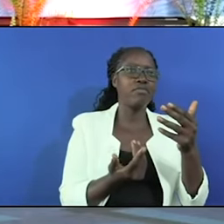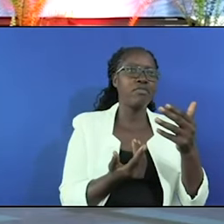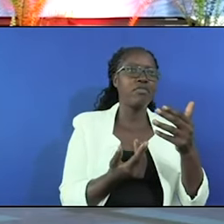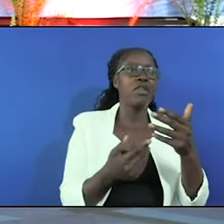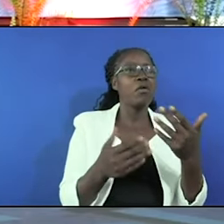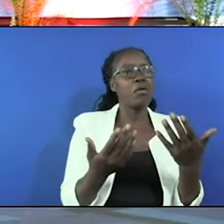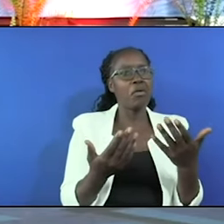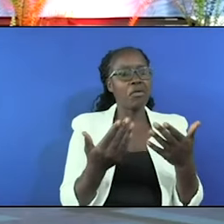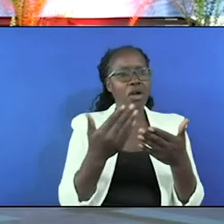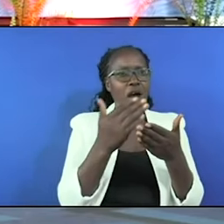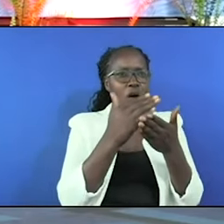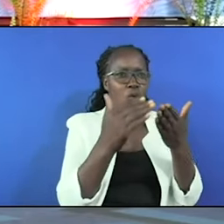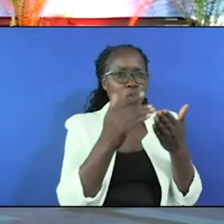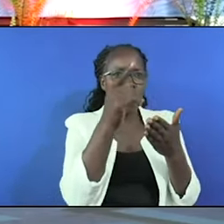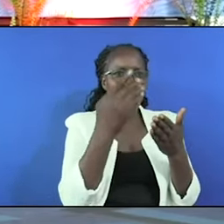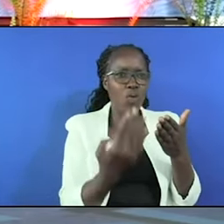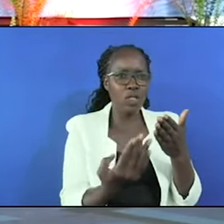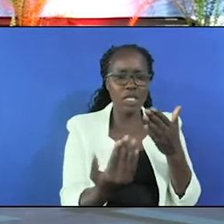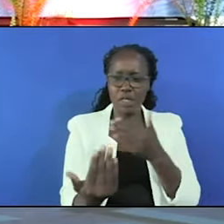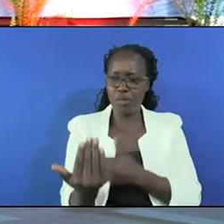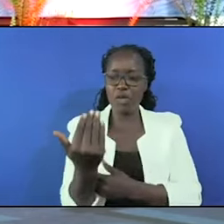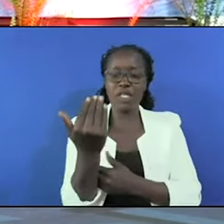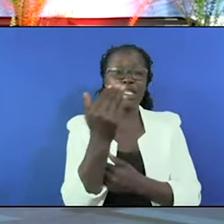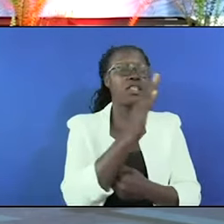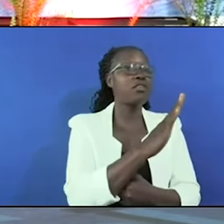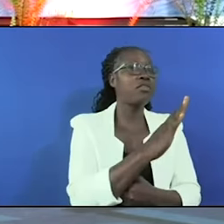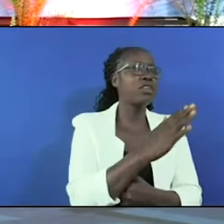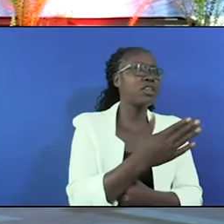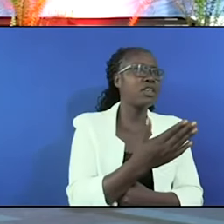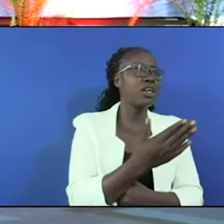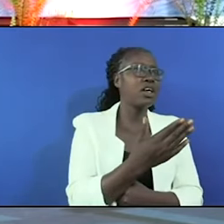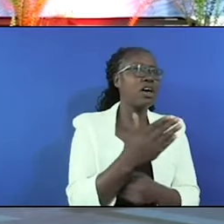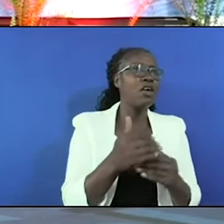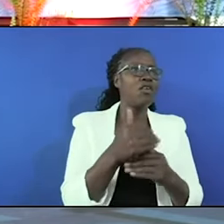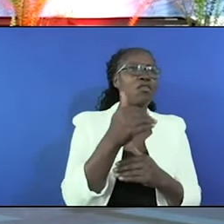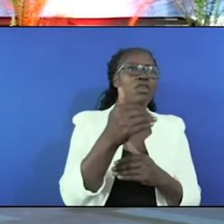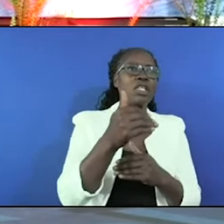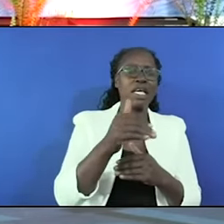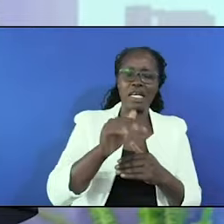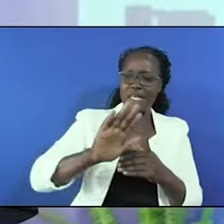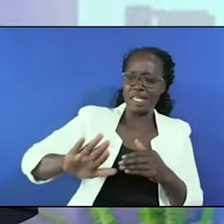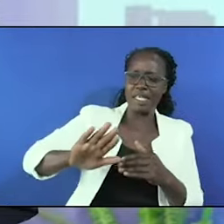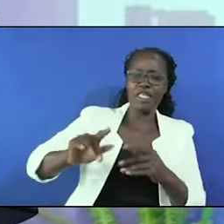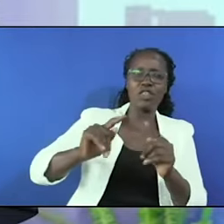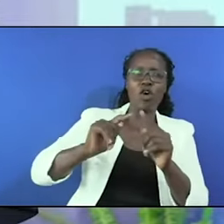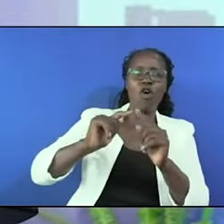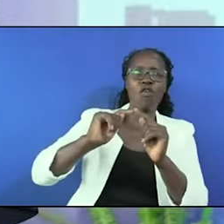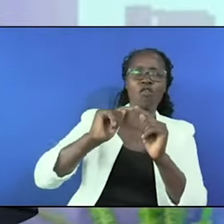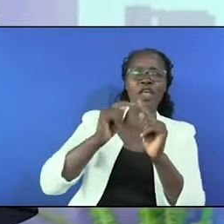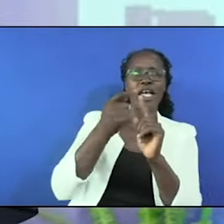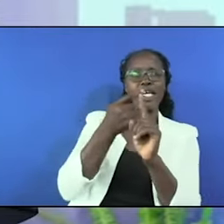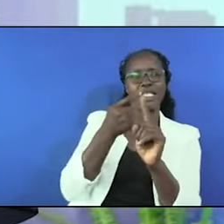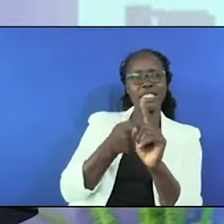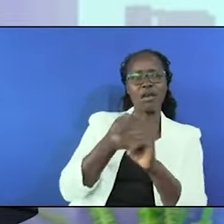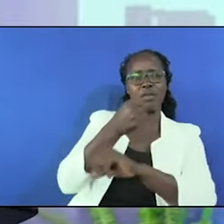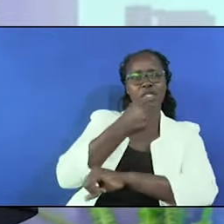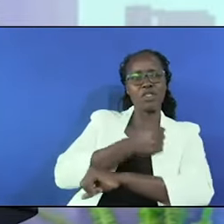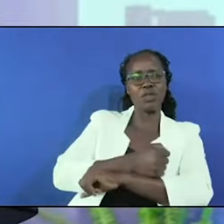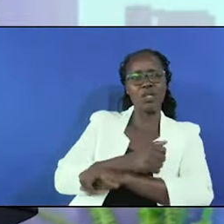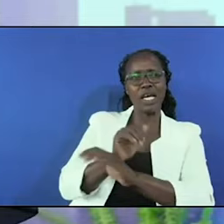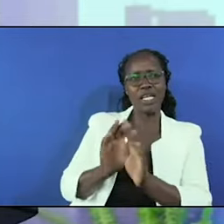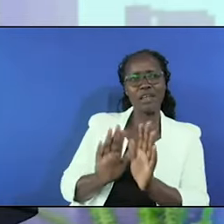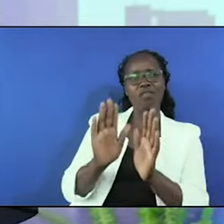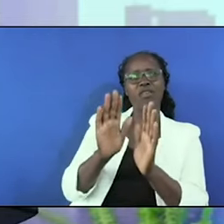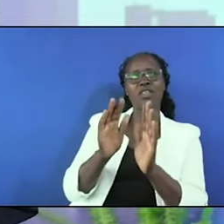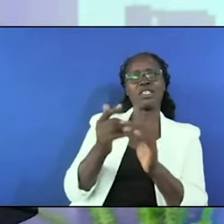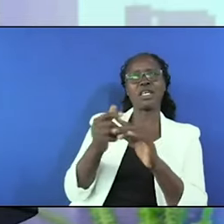half loaf in the morning, in the evening, for the rest of the term, and afford to buy some packet of